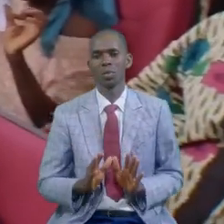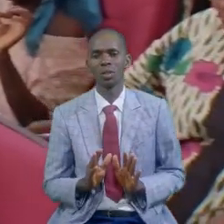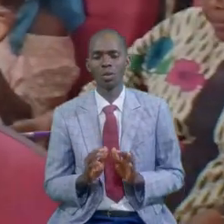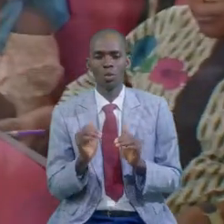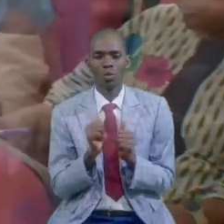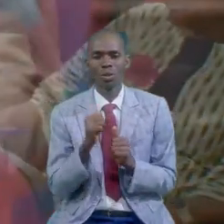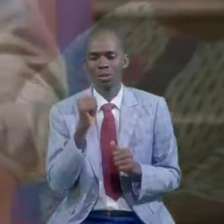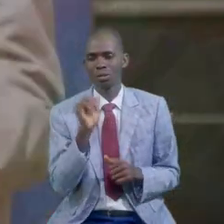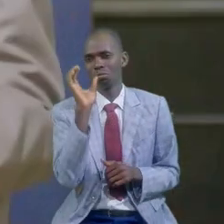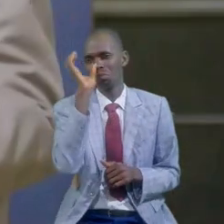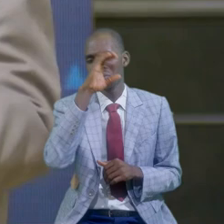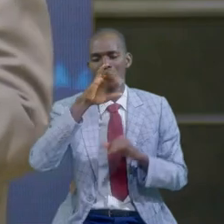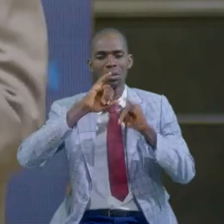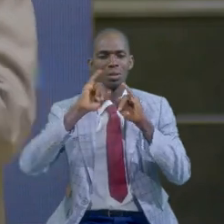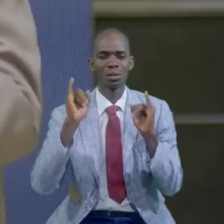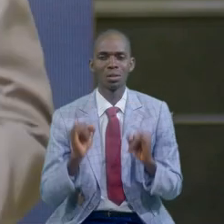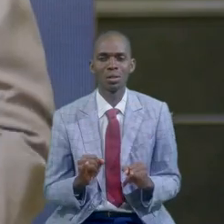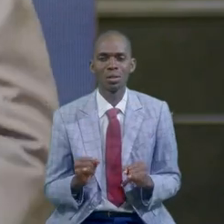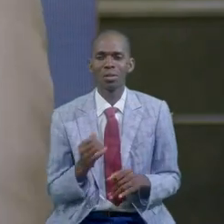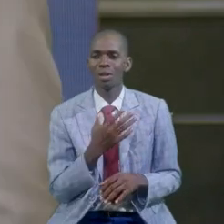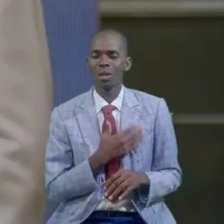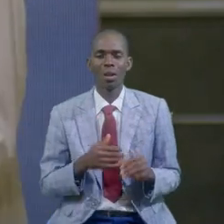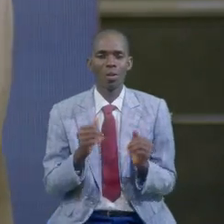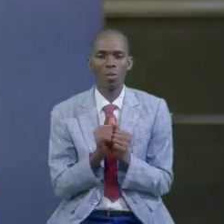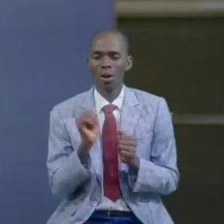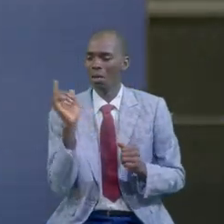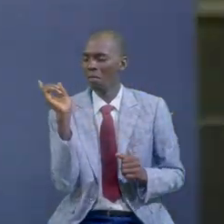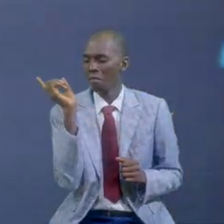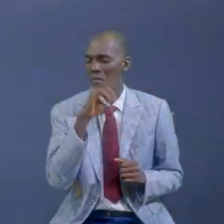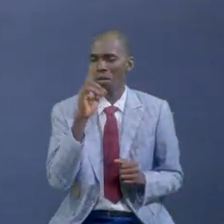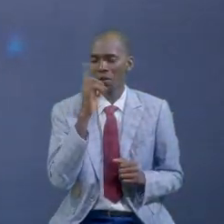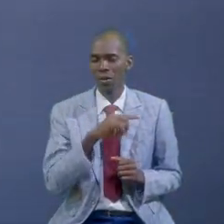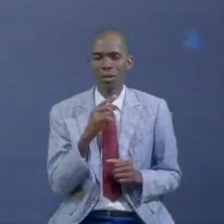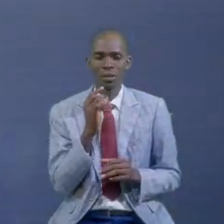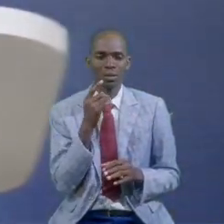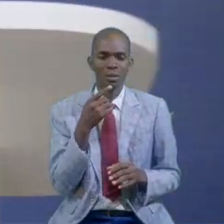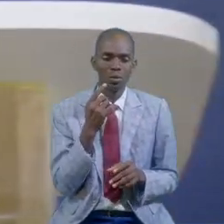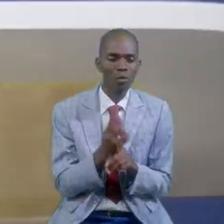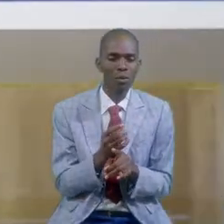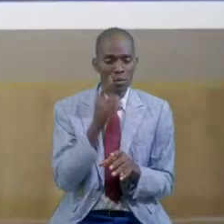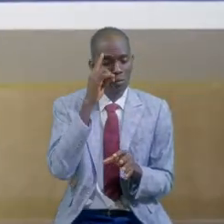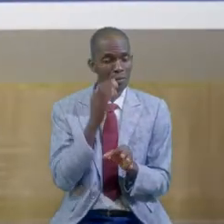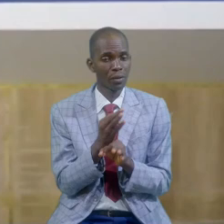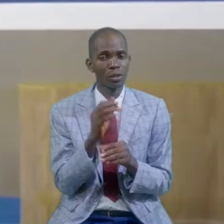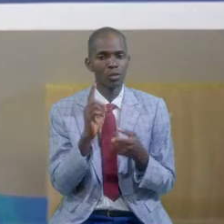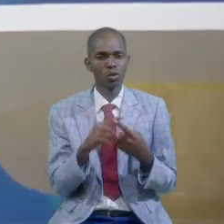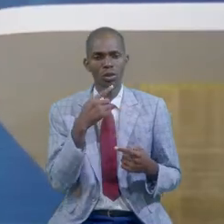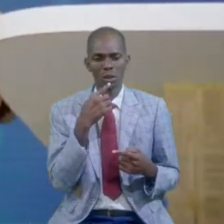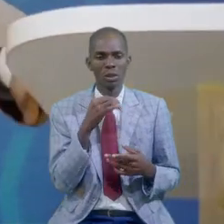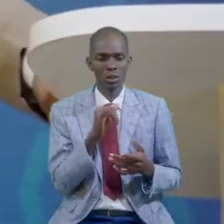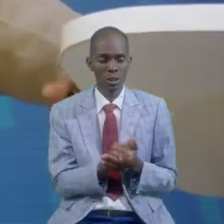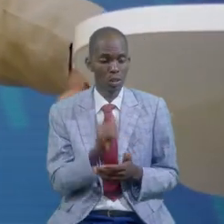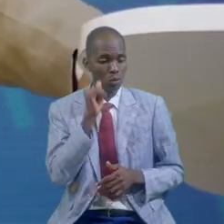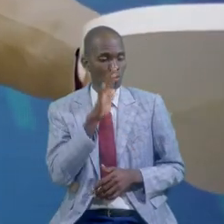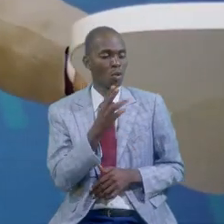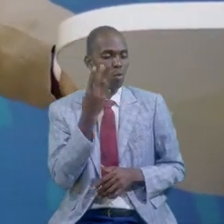God and with a falsified faith to say, he, she was saying,